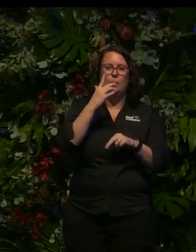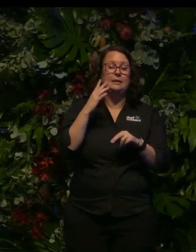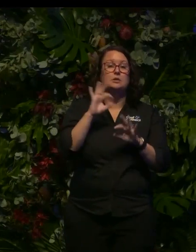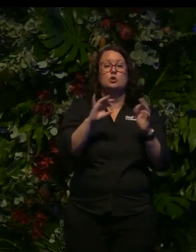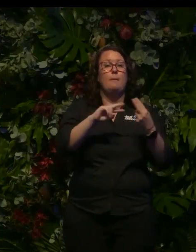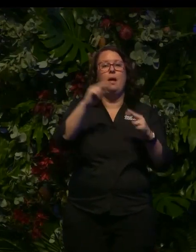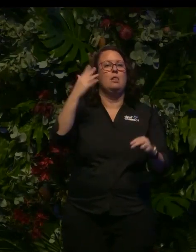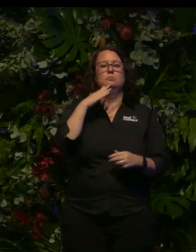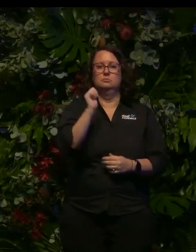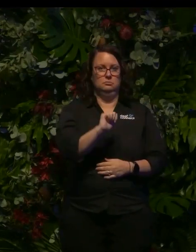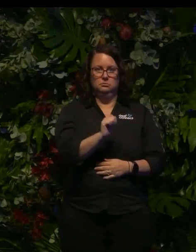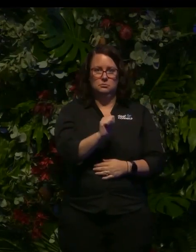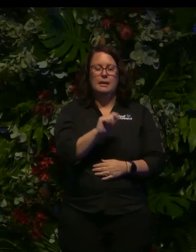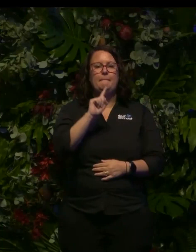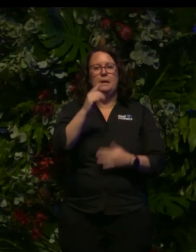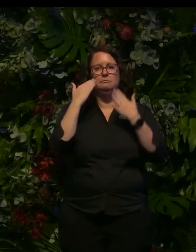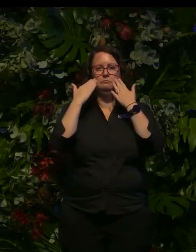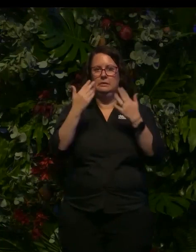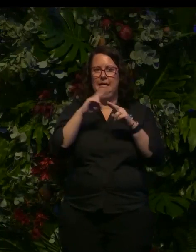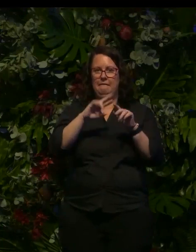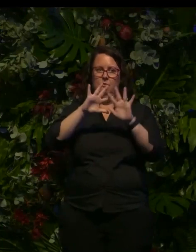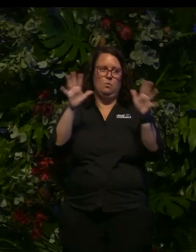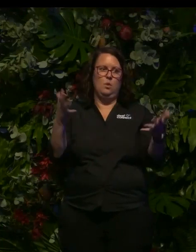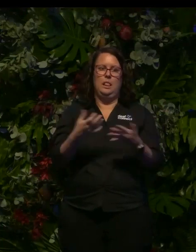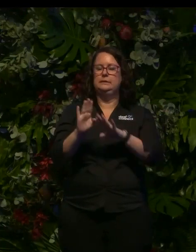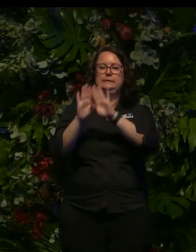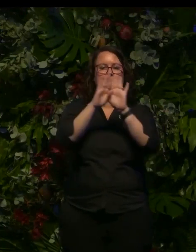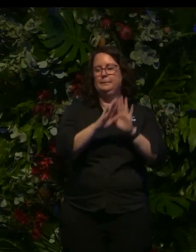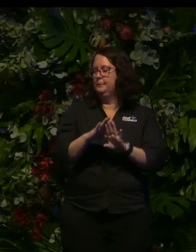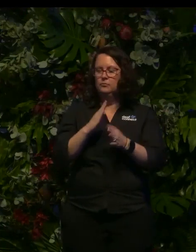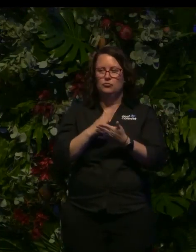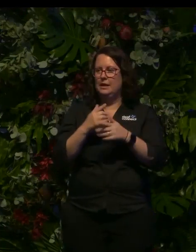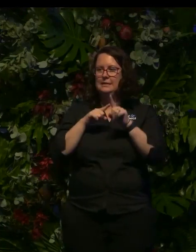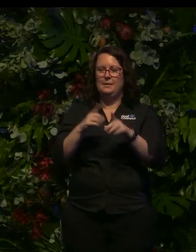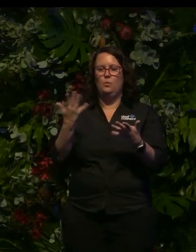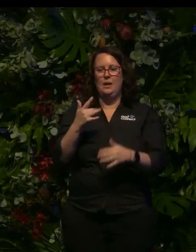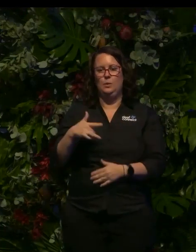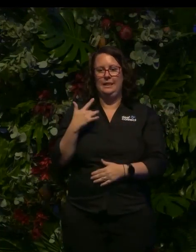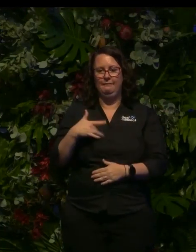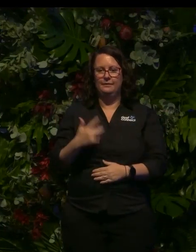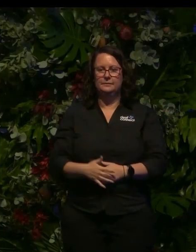of one of the partners. But that might not be the case everywhere. I think that really depends on where you are in the world.